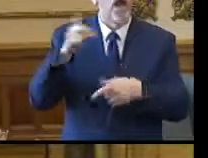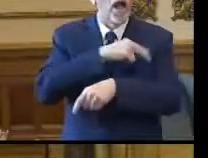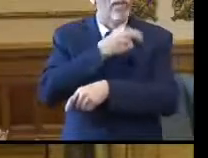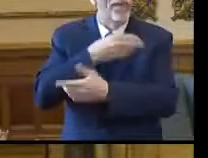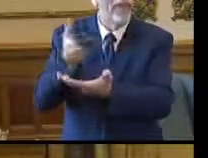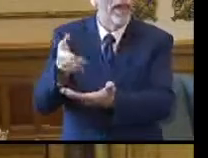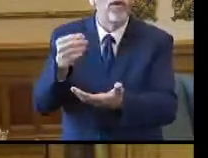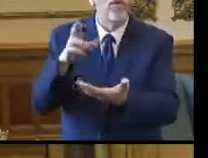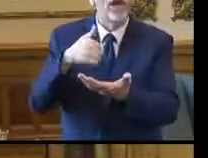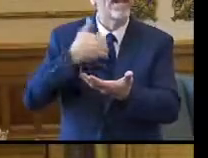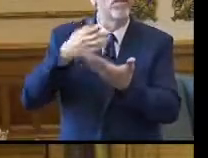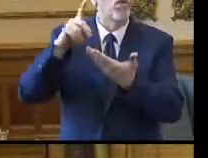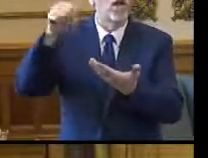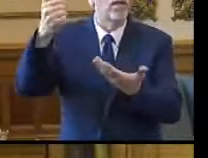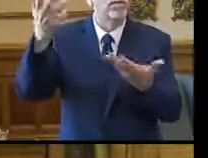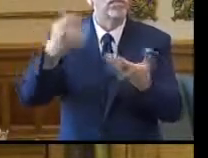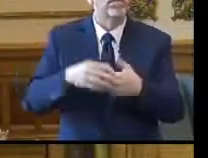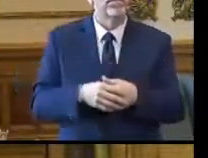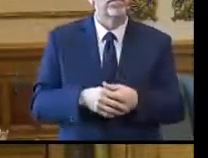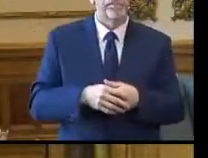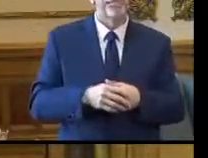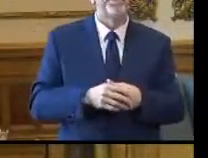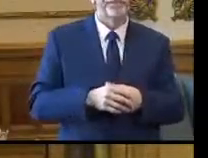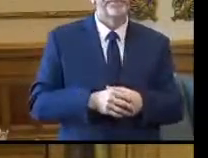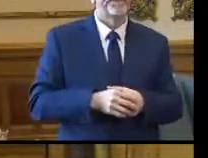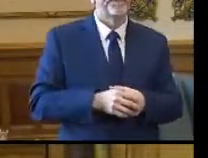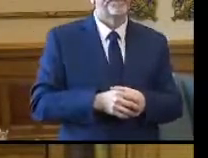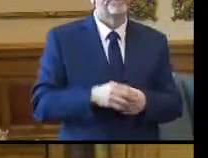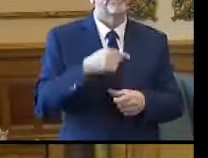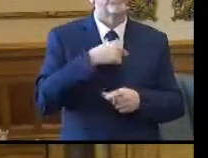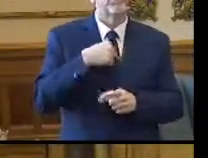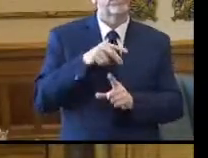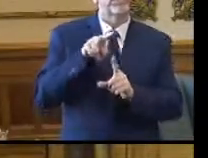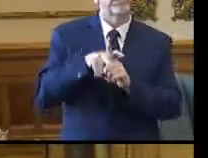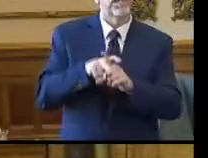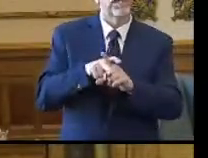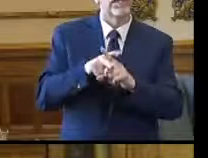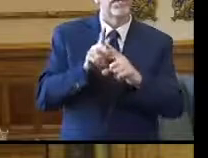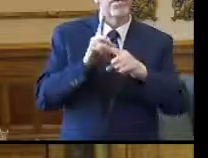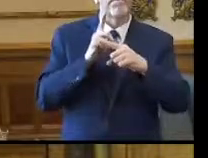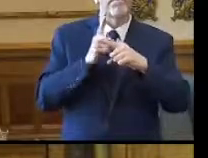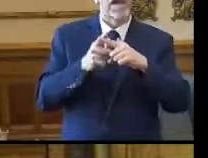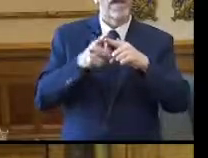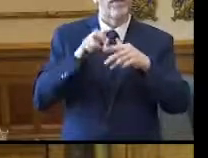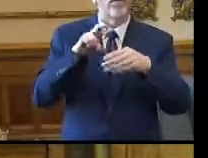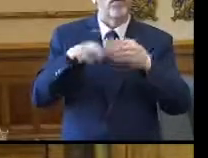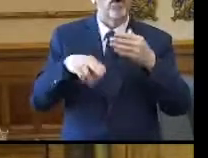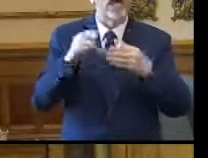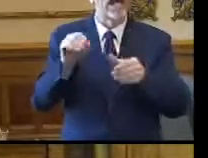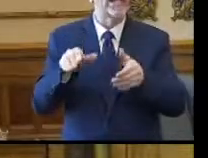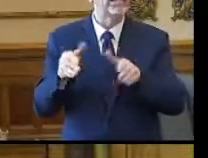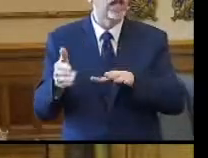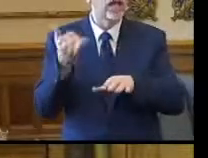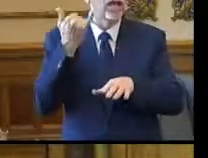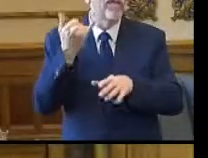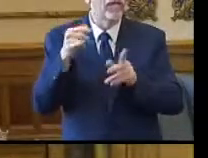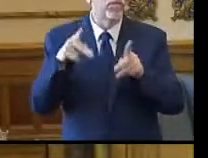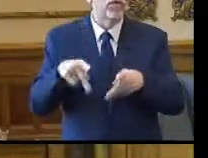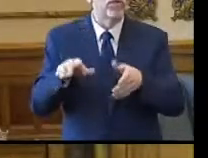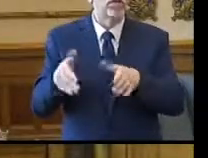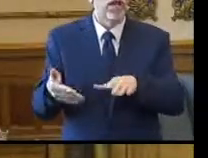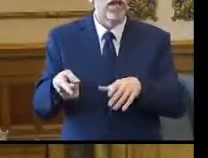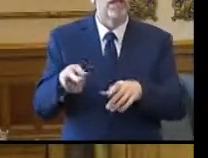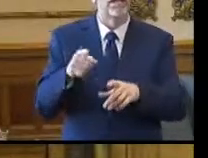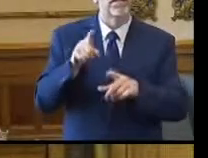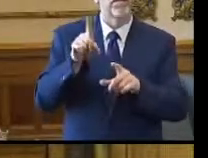there and they live somewhere else? So we assign the positivity and the death of if an individual would pass